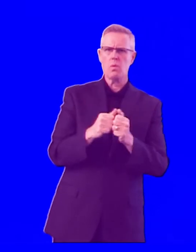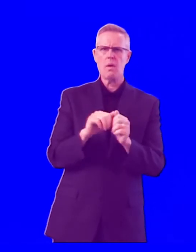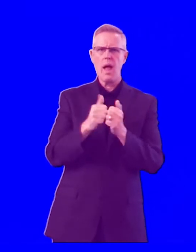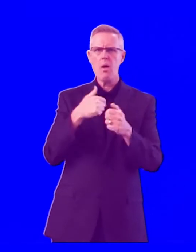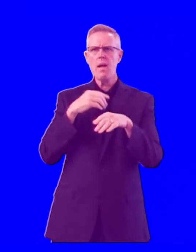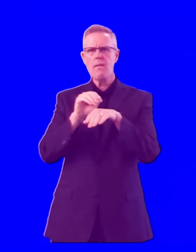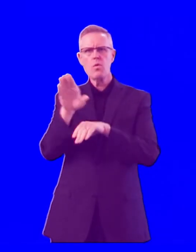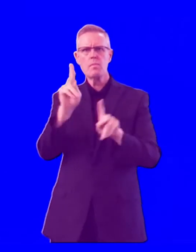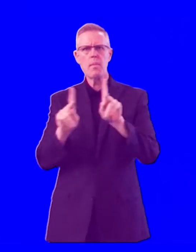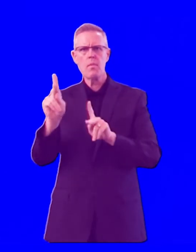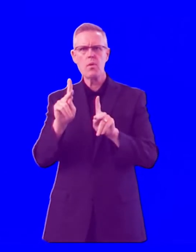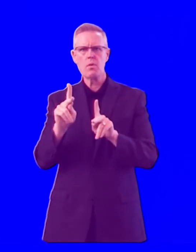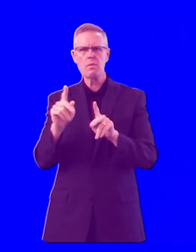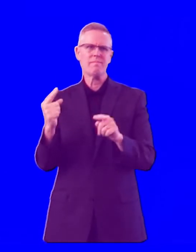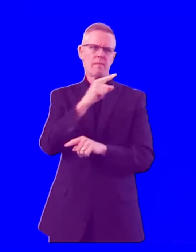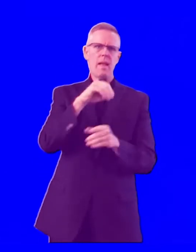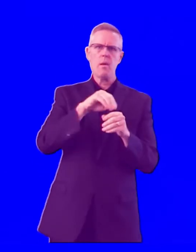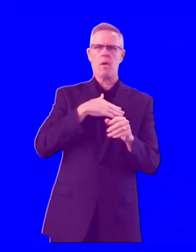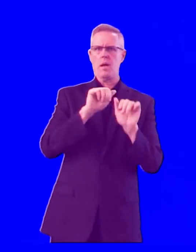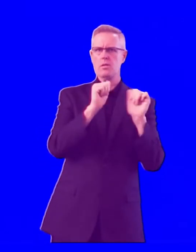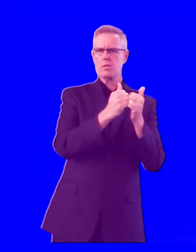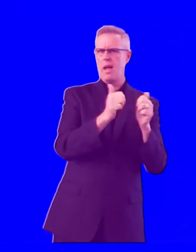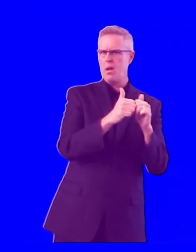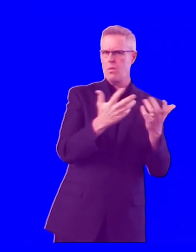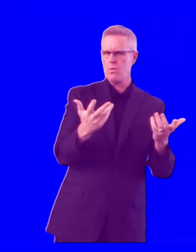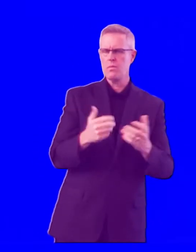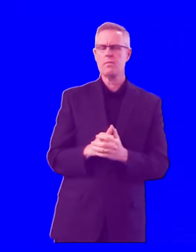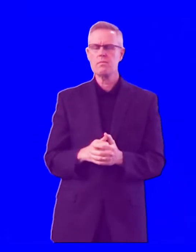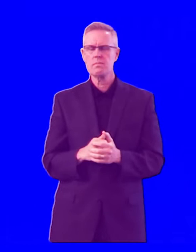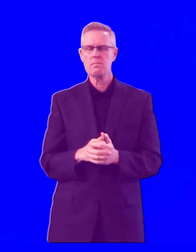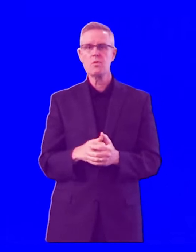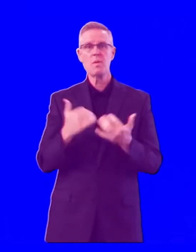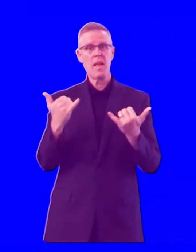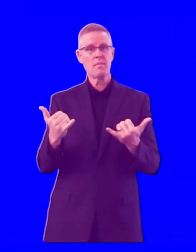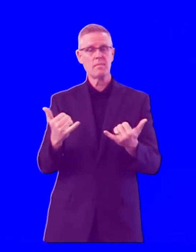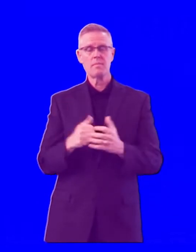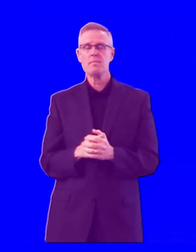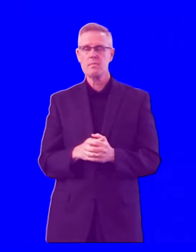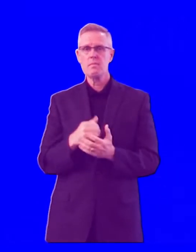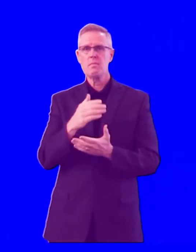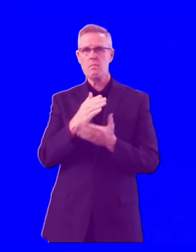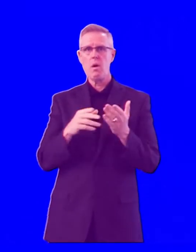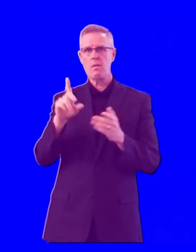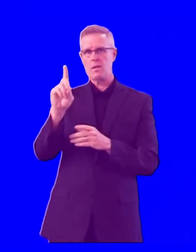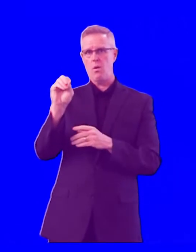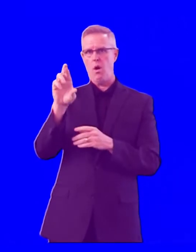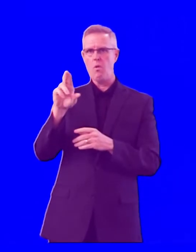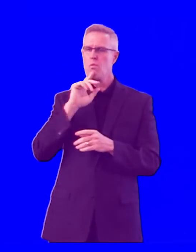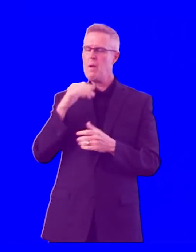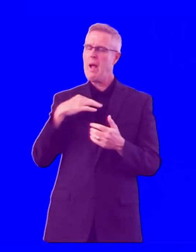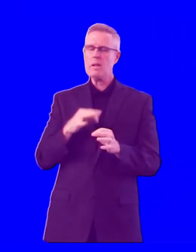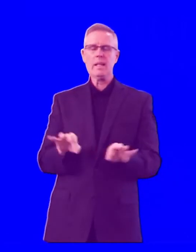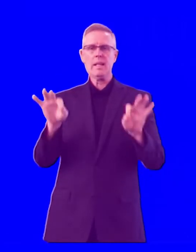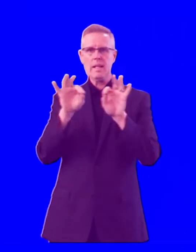How can I influence the people back at my agency? So, without further ado, part of Department of Rehabilitation, our